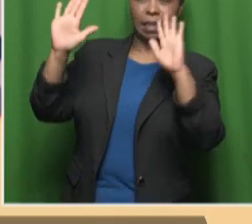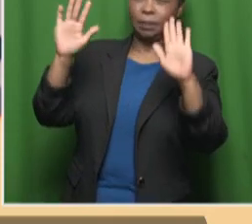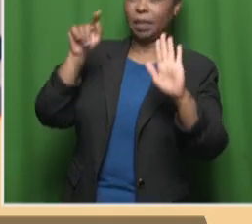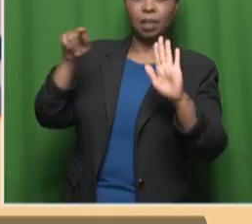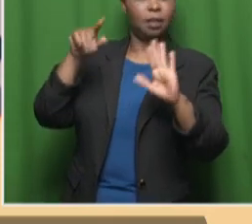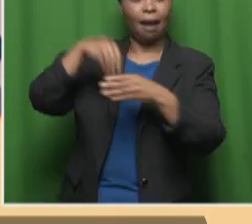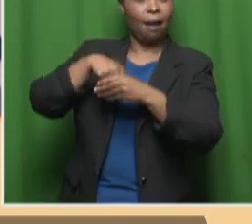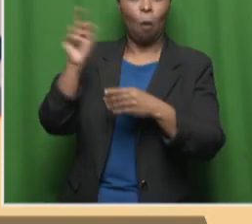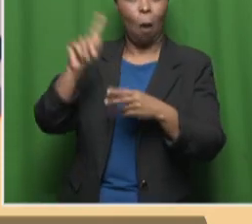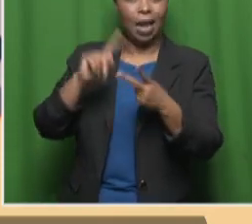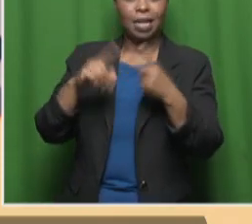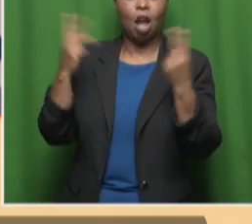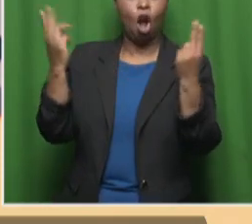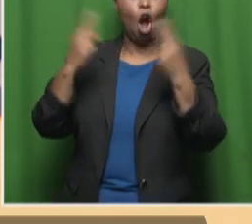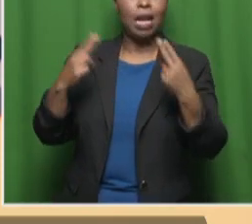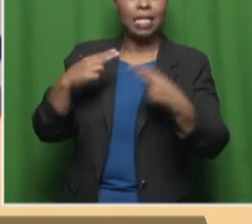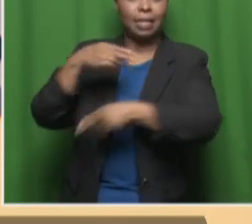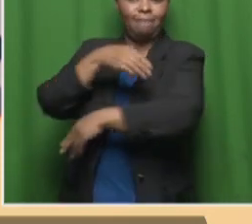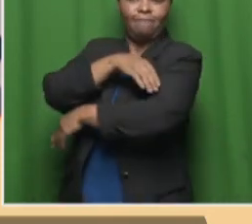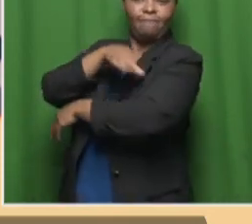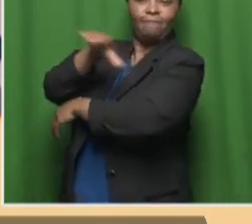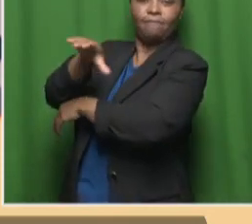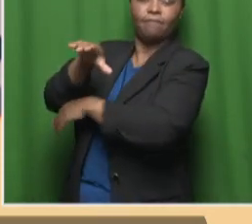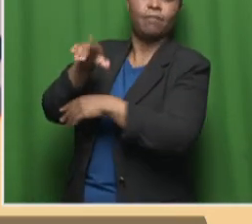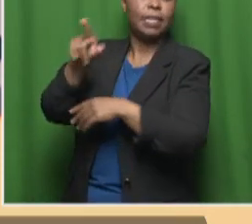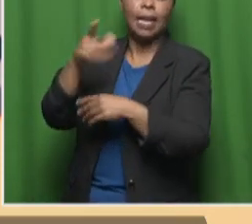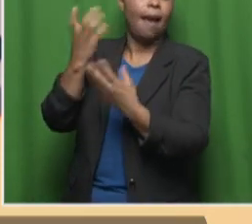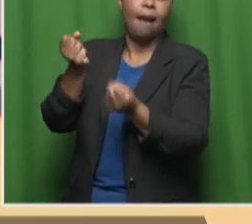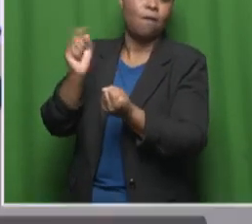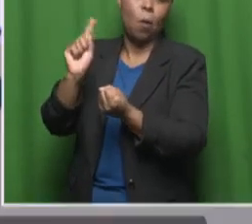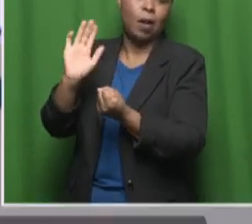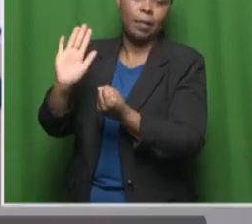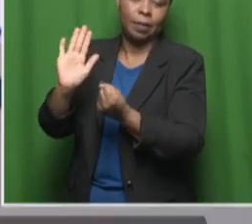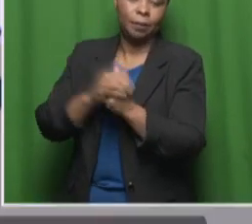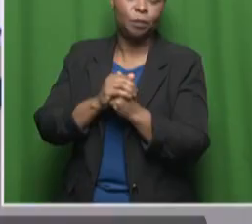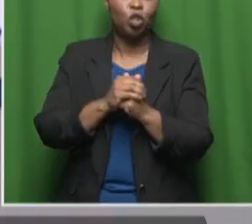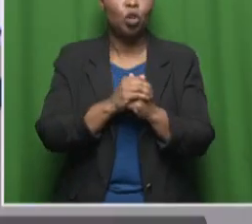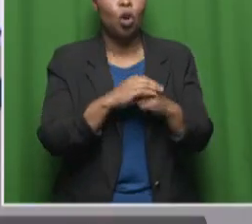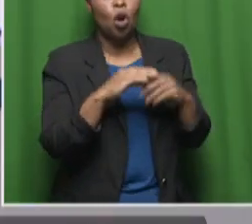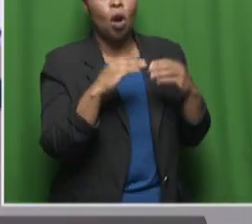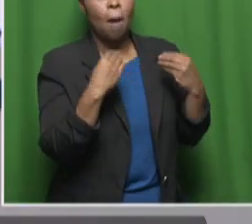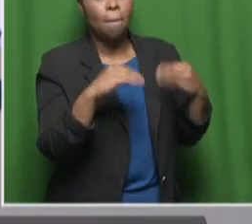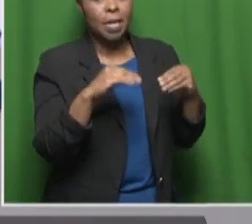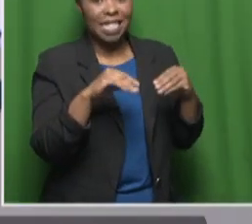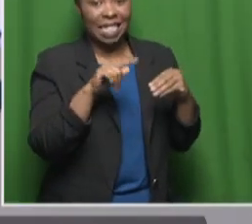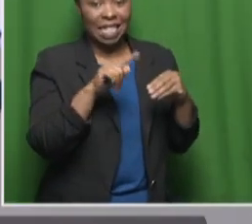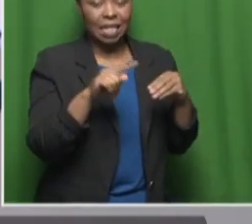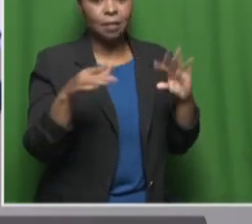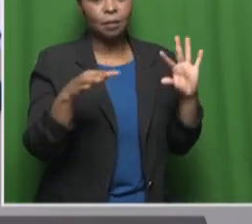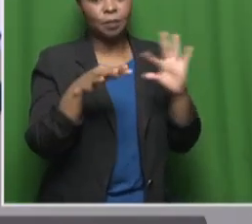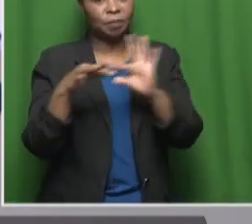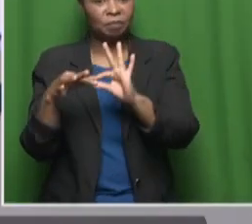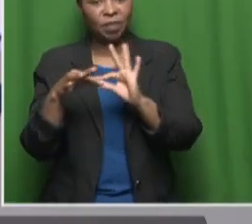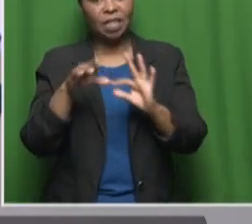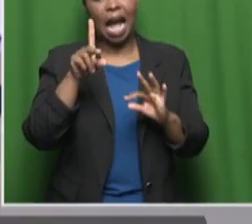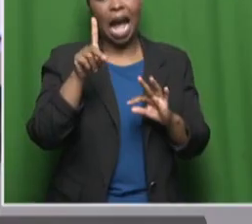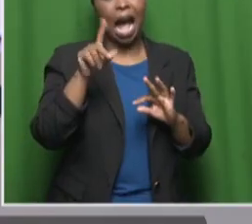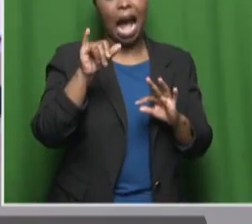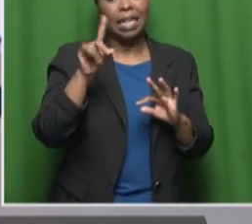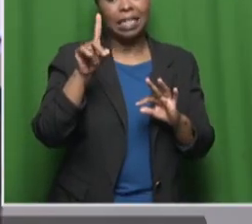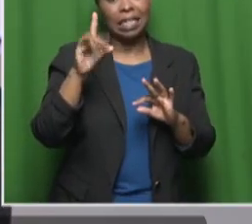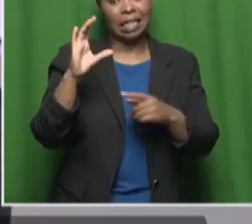and perhaps how artists are empowered through what's on offer. So Business and Art South Africa has been partnering with the IDC since 2022